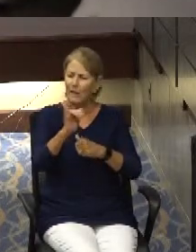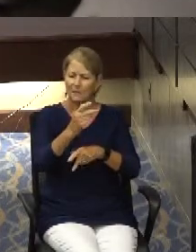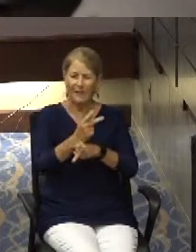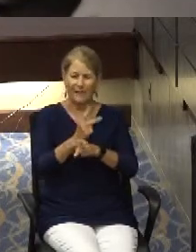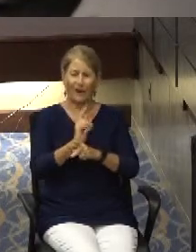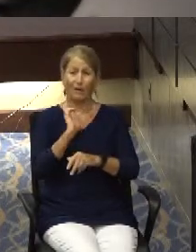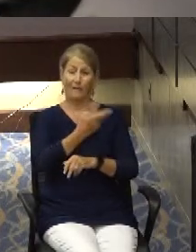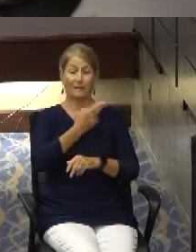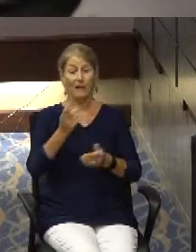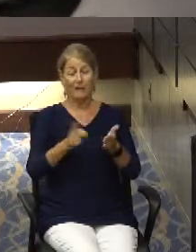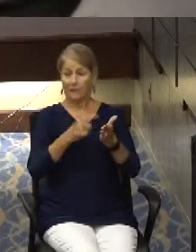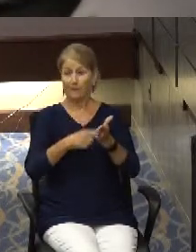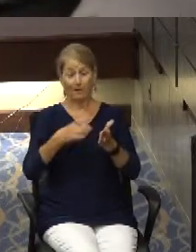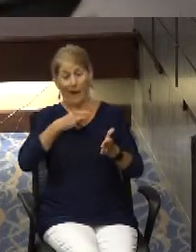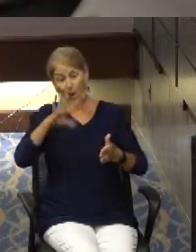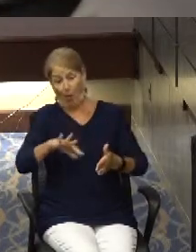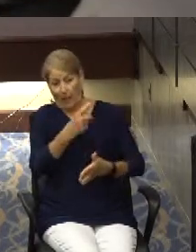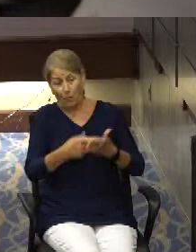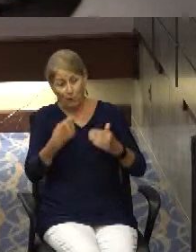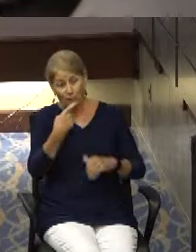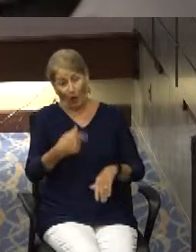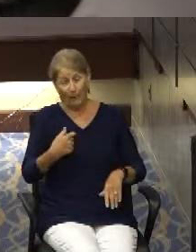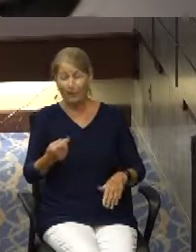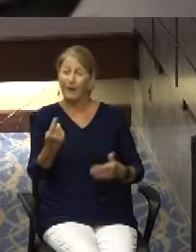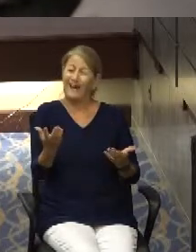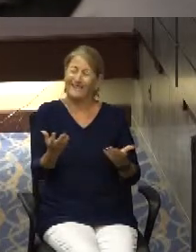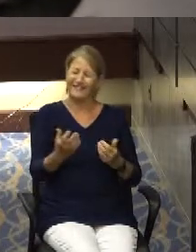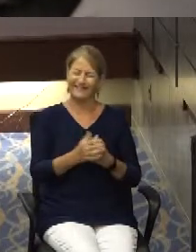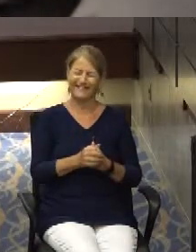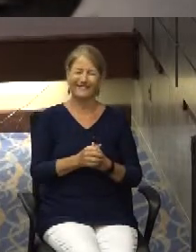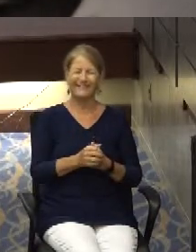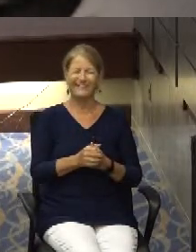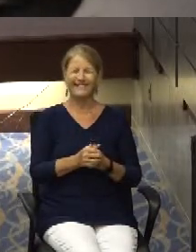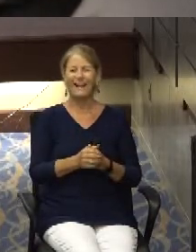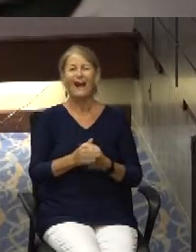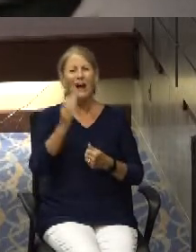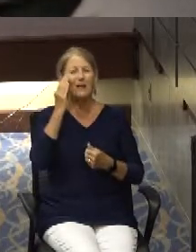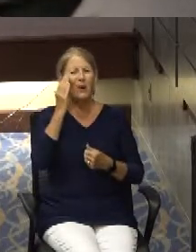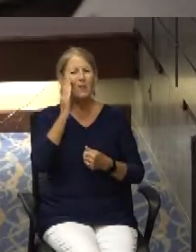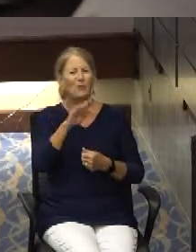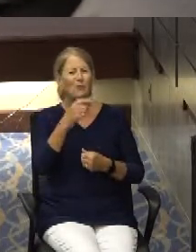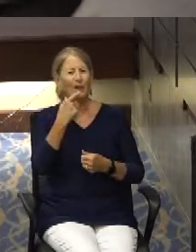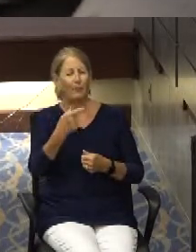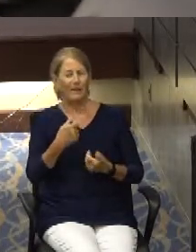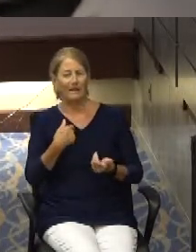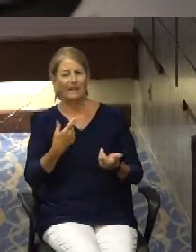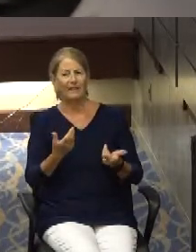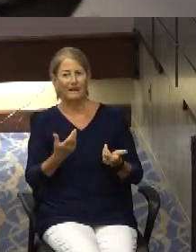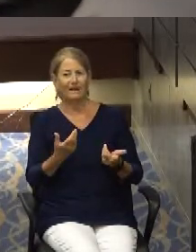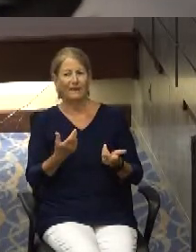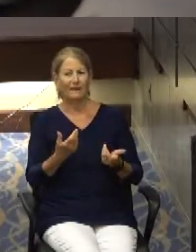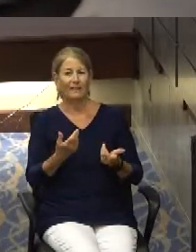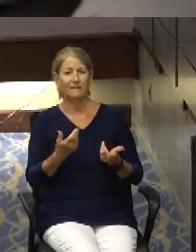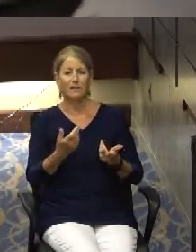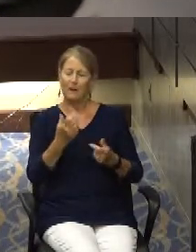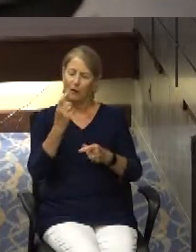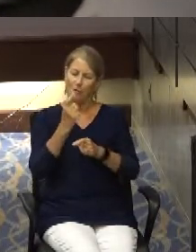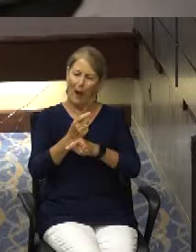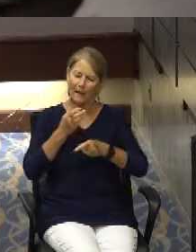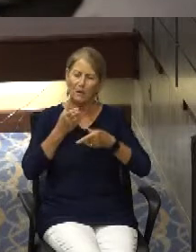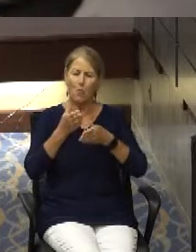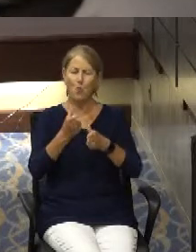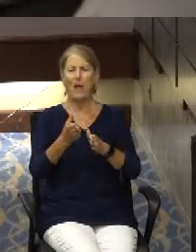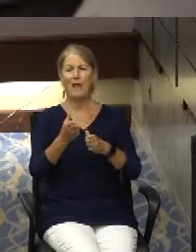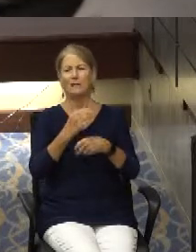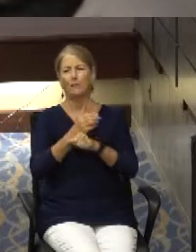I don't like what you tell me, but I know you're telling me to be on the right way and to